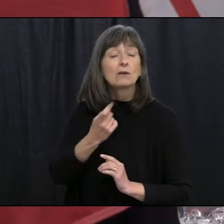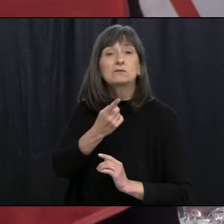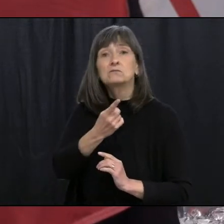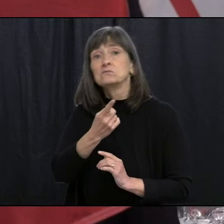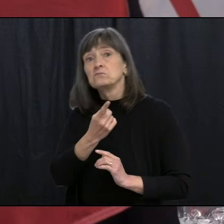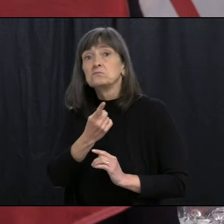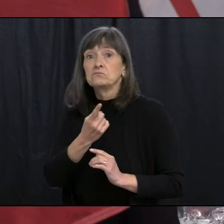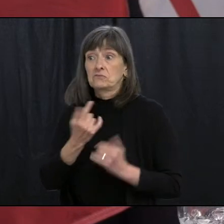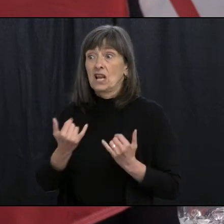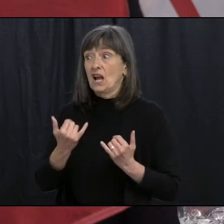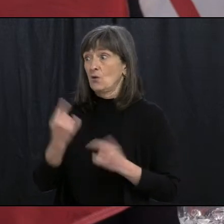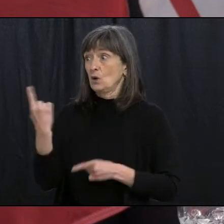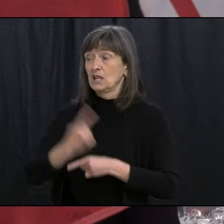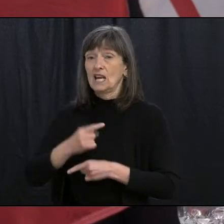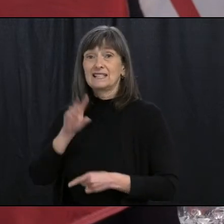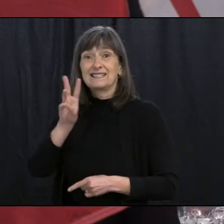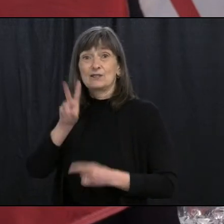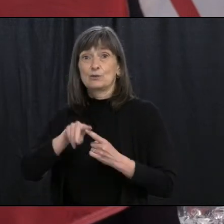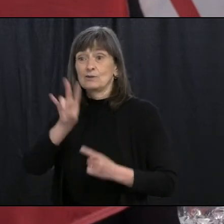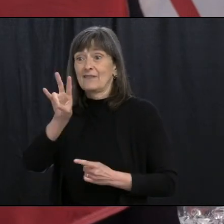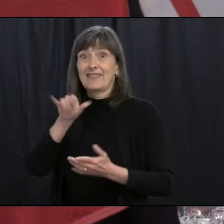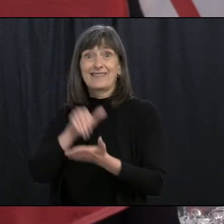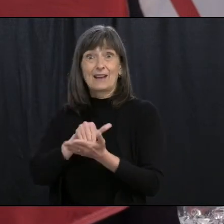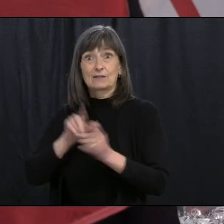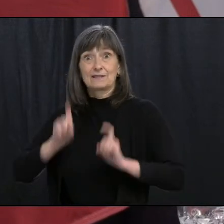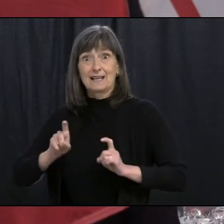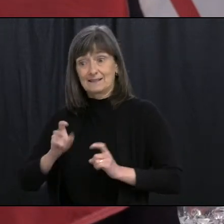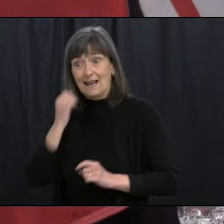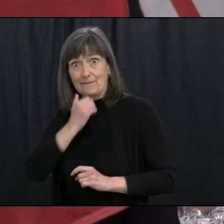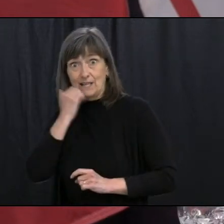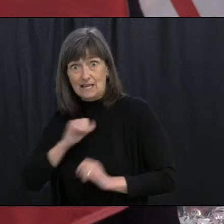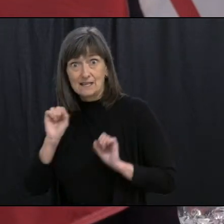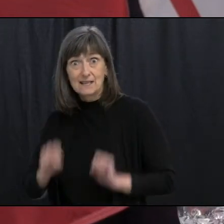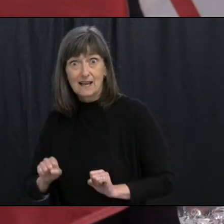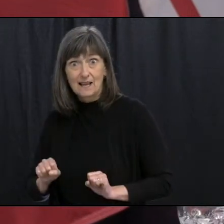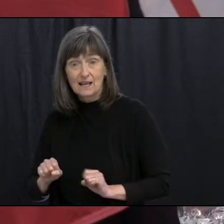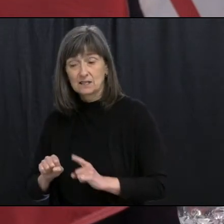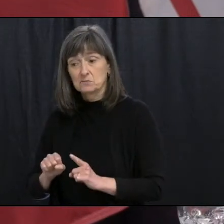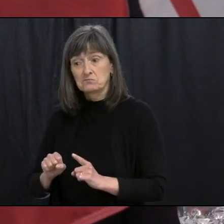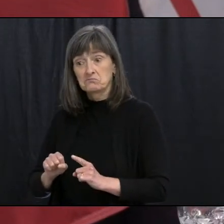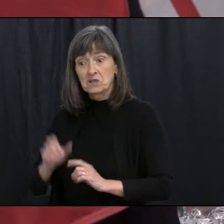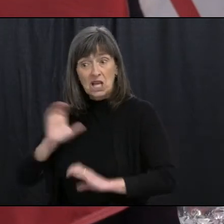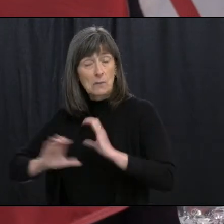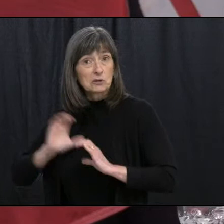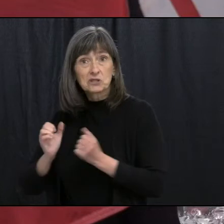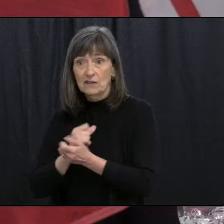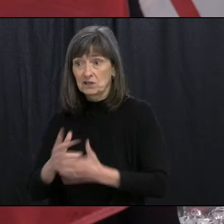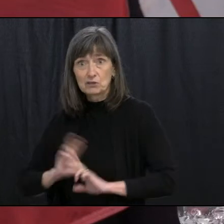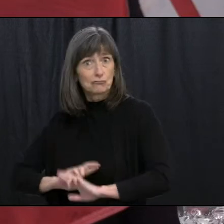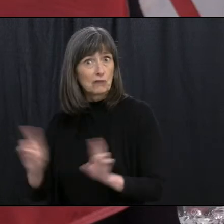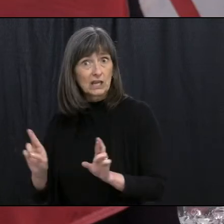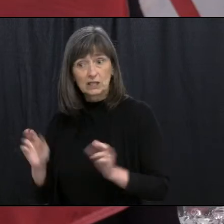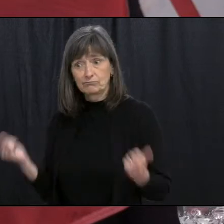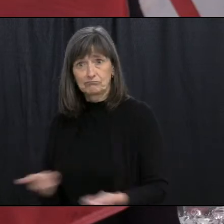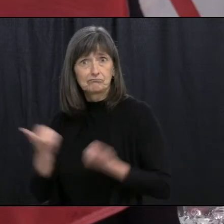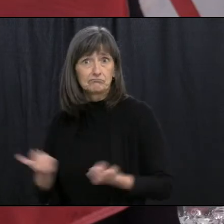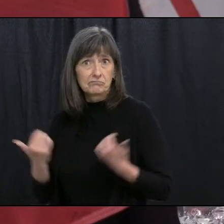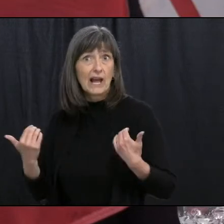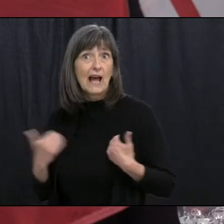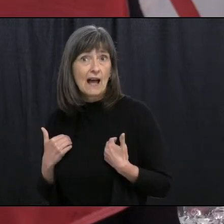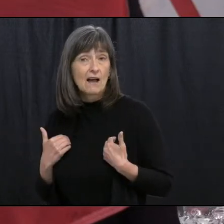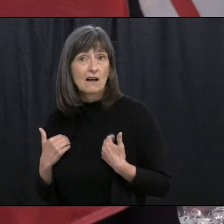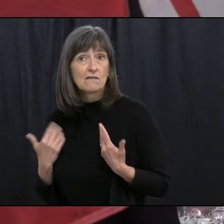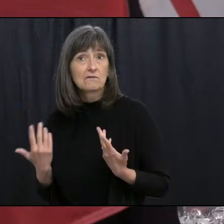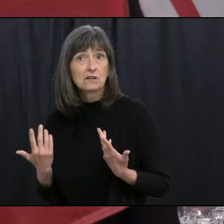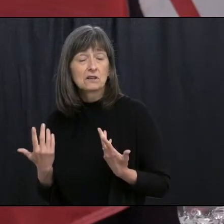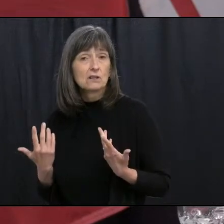6,000 and 7,000 tests a day, and reagents and supplies have not been a factor in this, be they